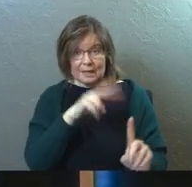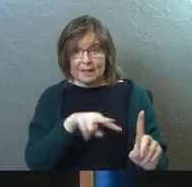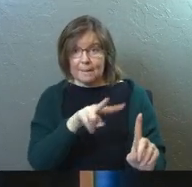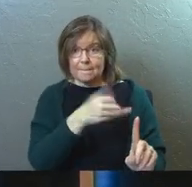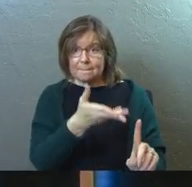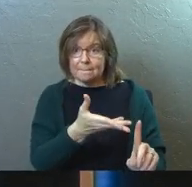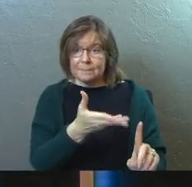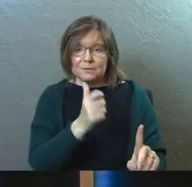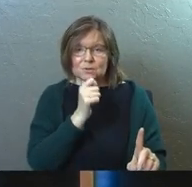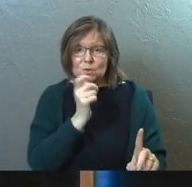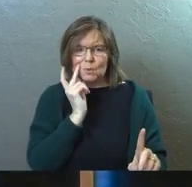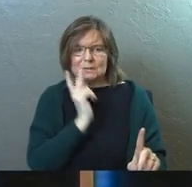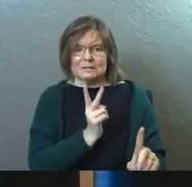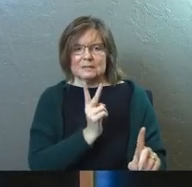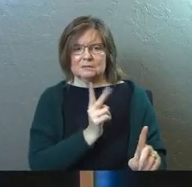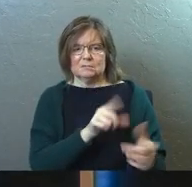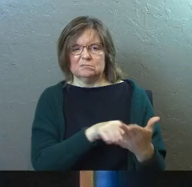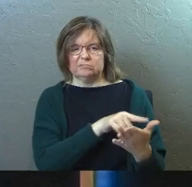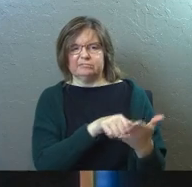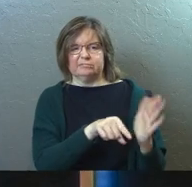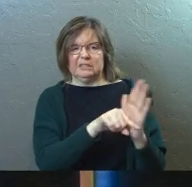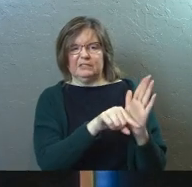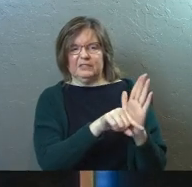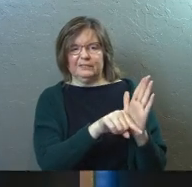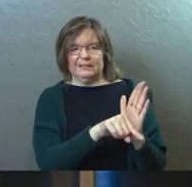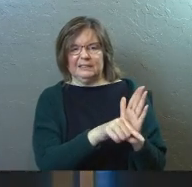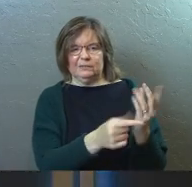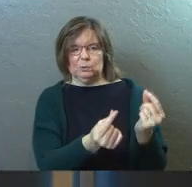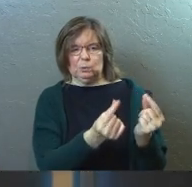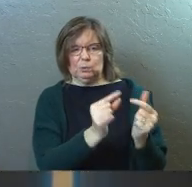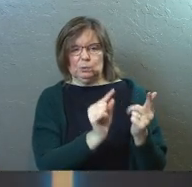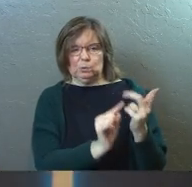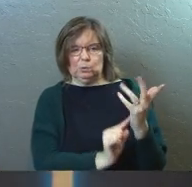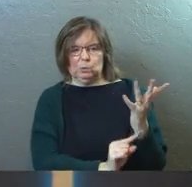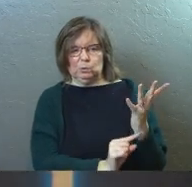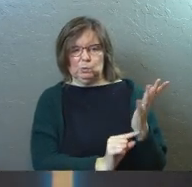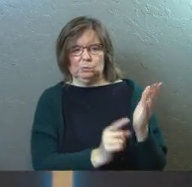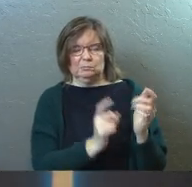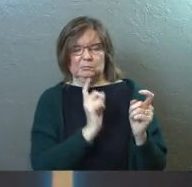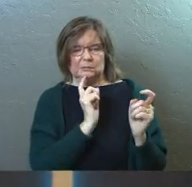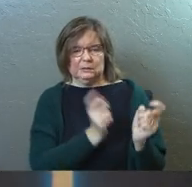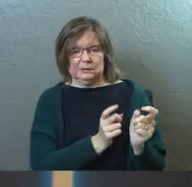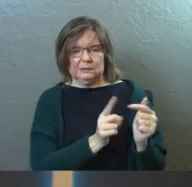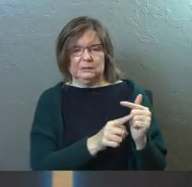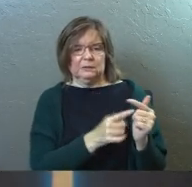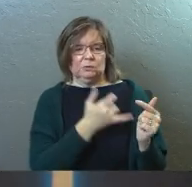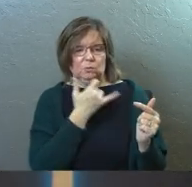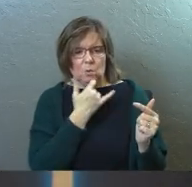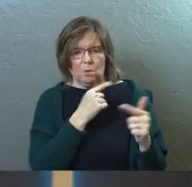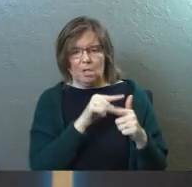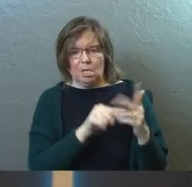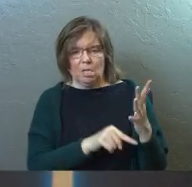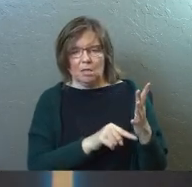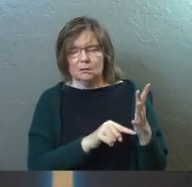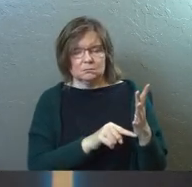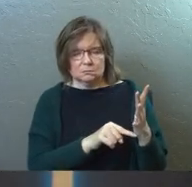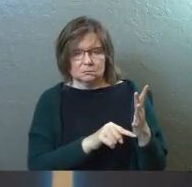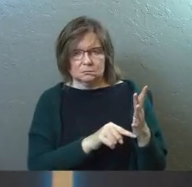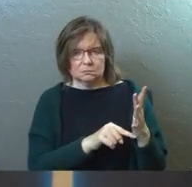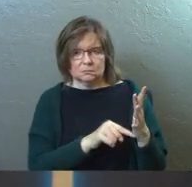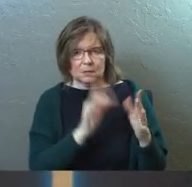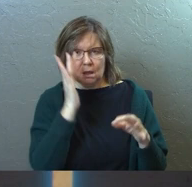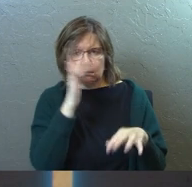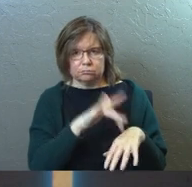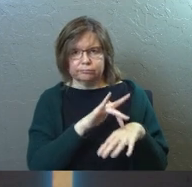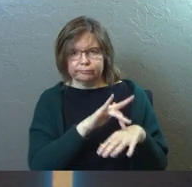them, don't see them as a list of everything that they've done wrong and all their weaknesses and all their failings. Believe in them